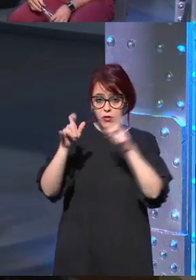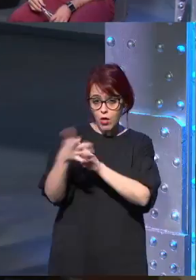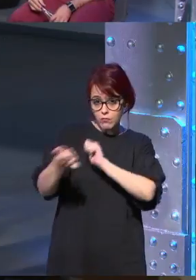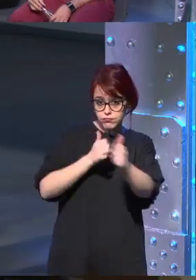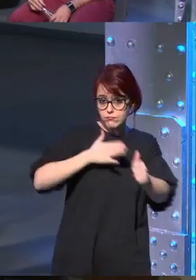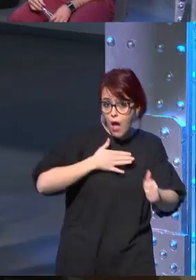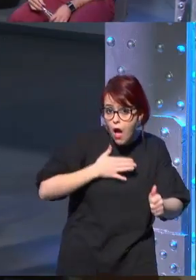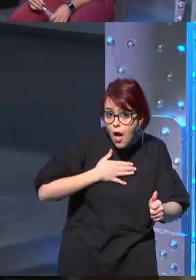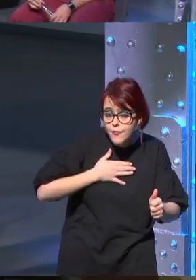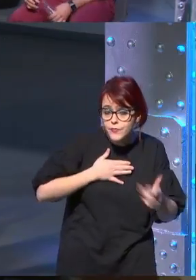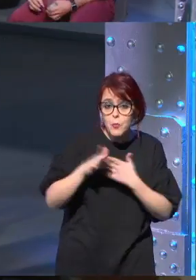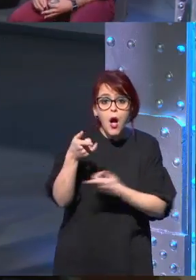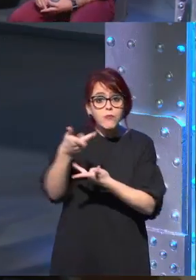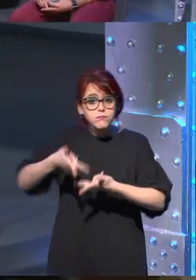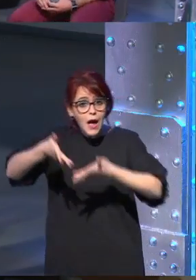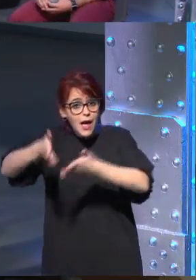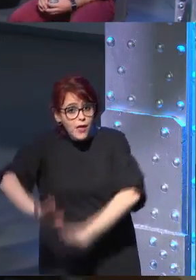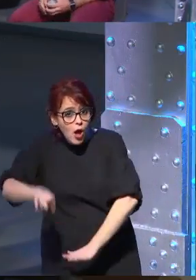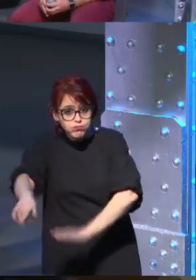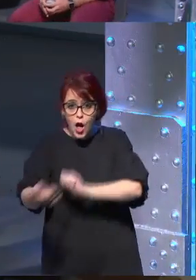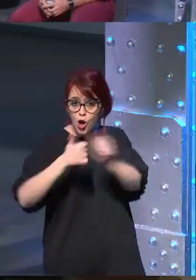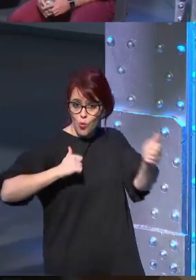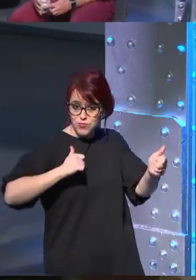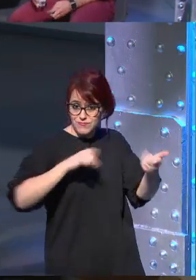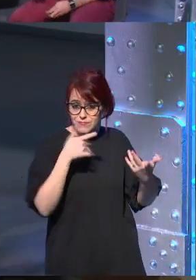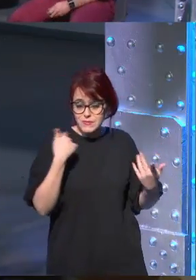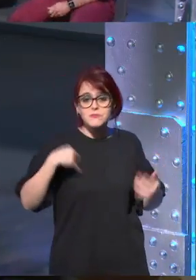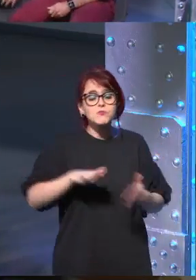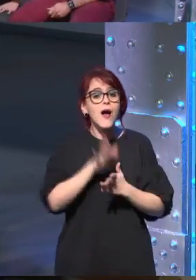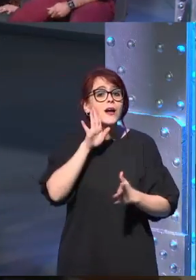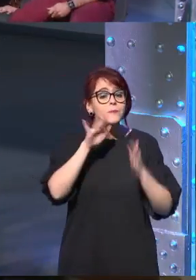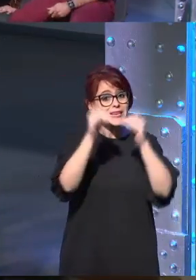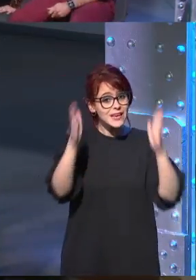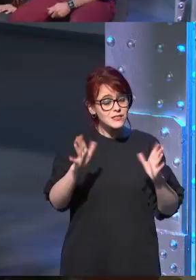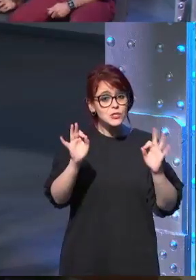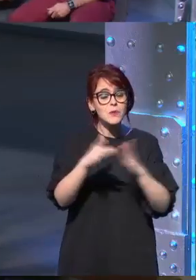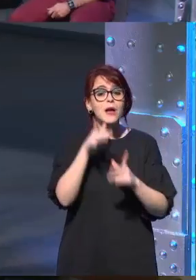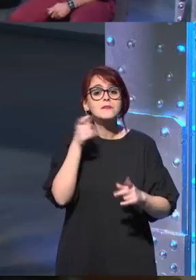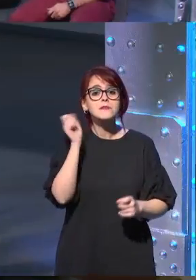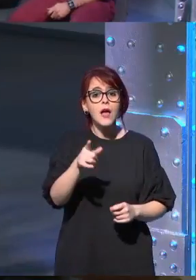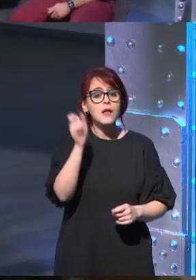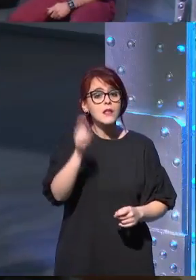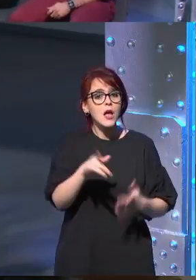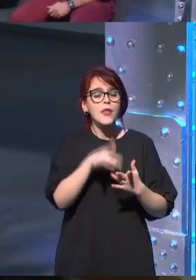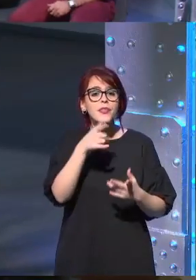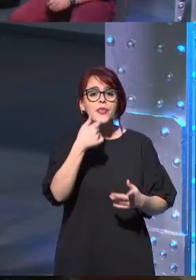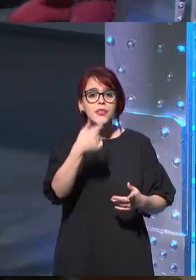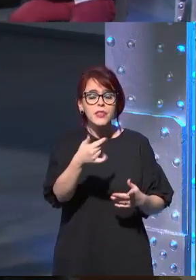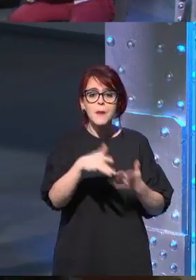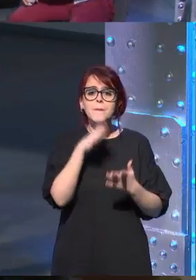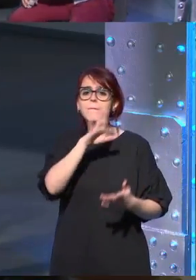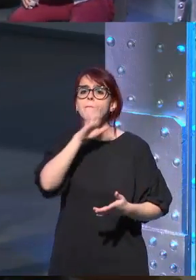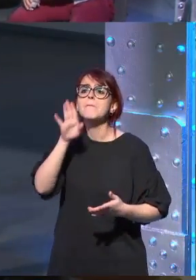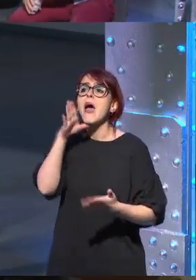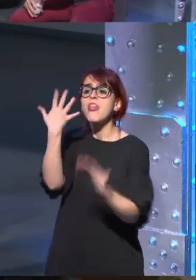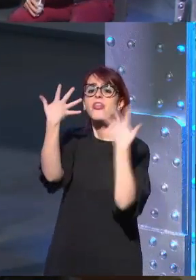to be role models with their own example. If I keep posting pictures in Facebook and I never ask for permission to